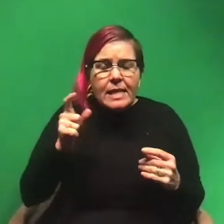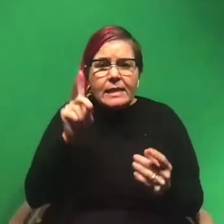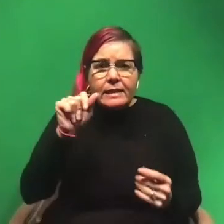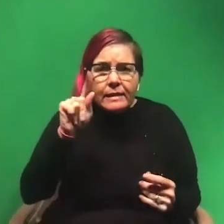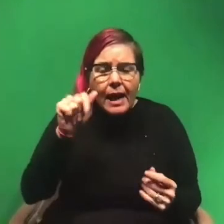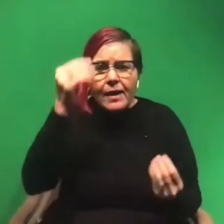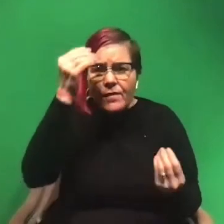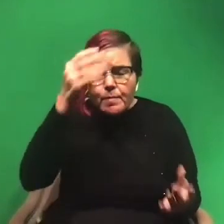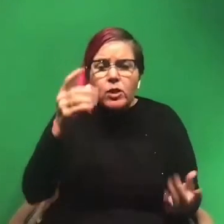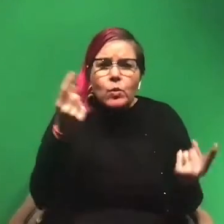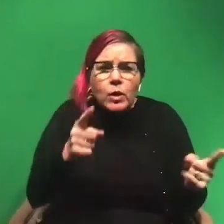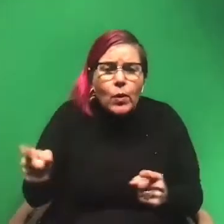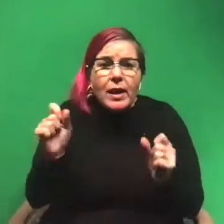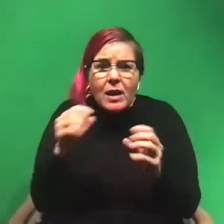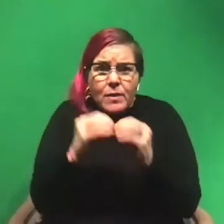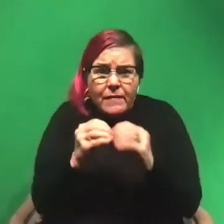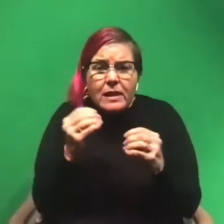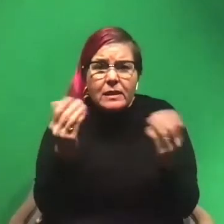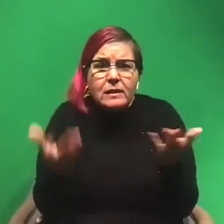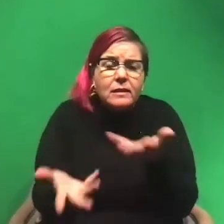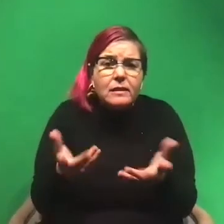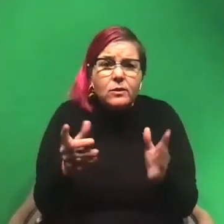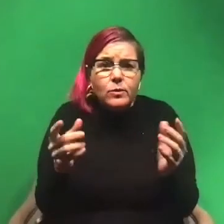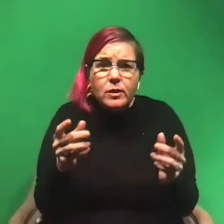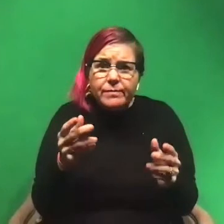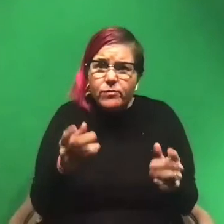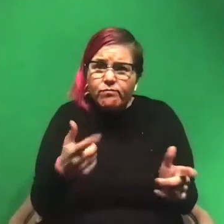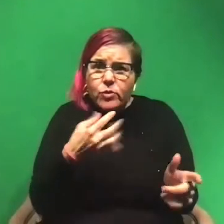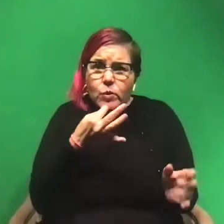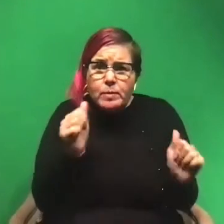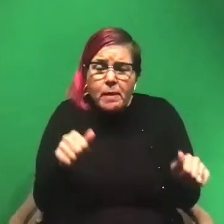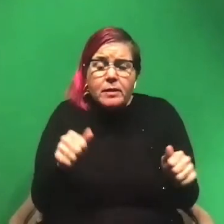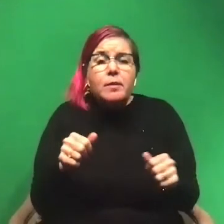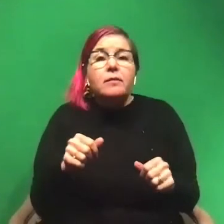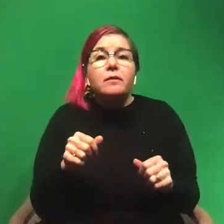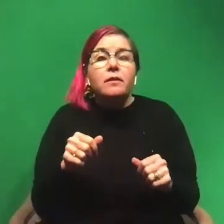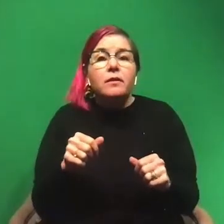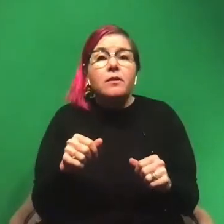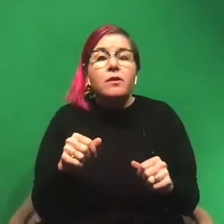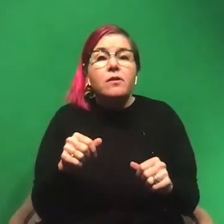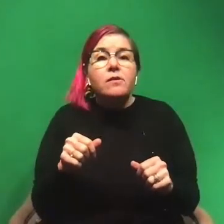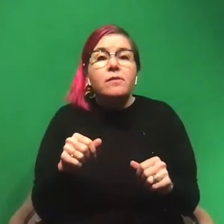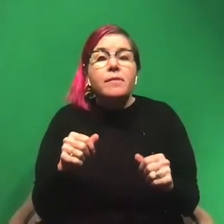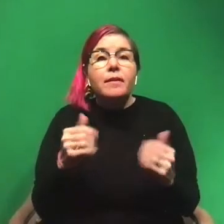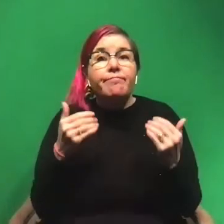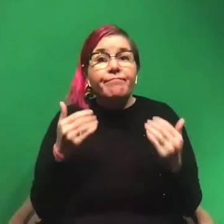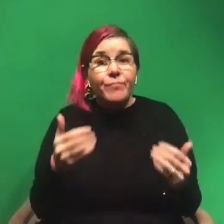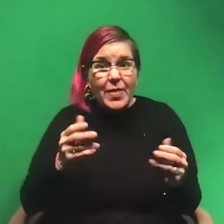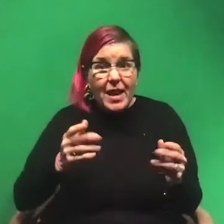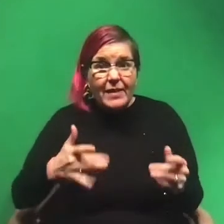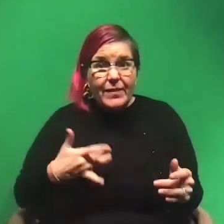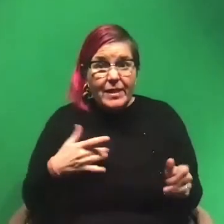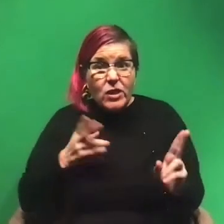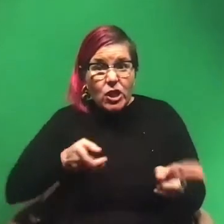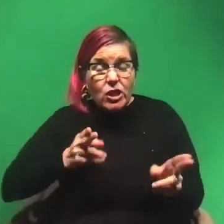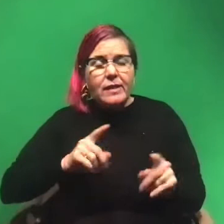what is going on. Can we fix this immediately? And by doing that, we're also having a lot of differences